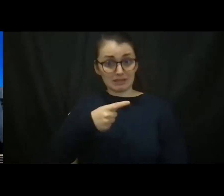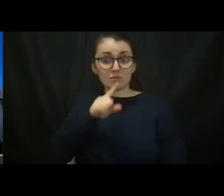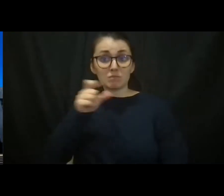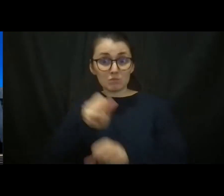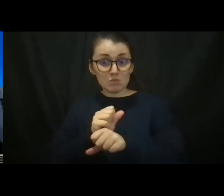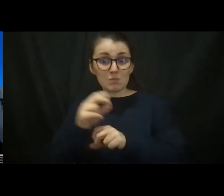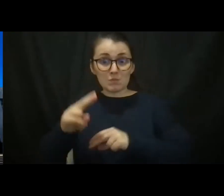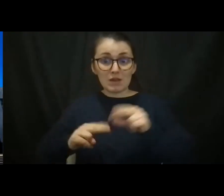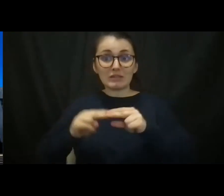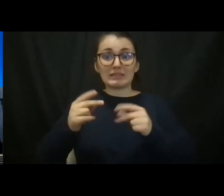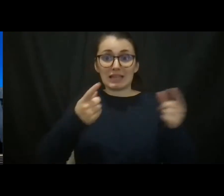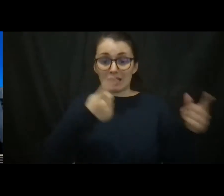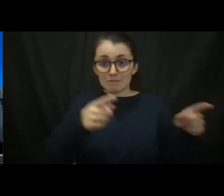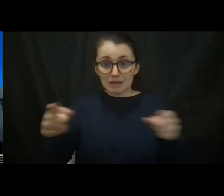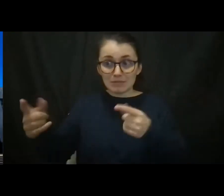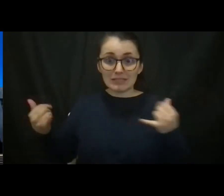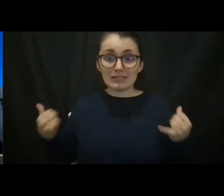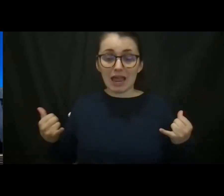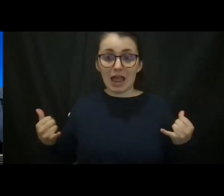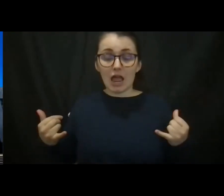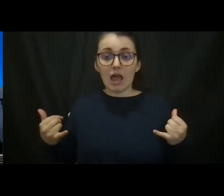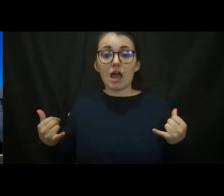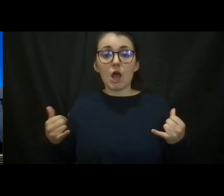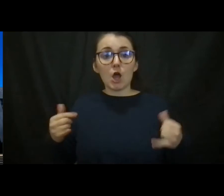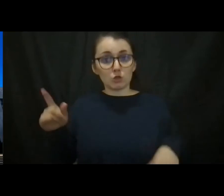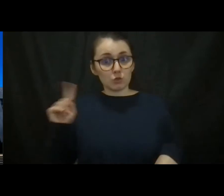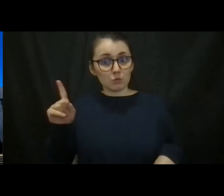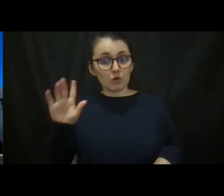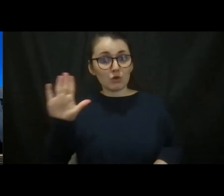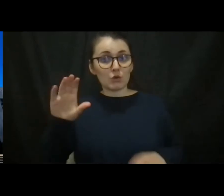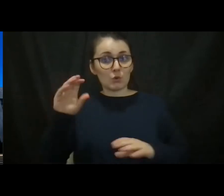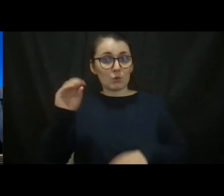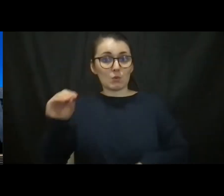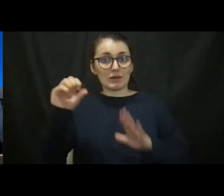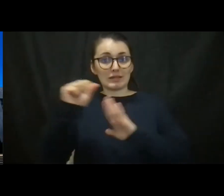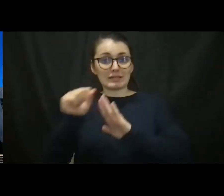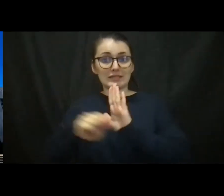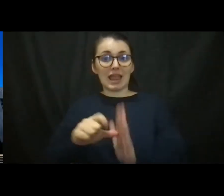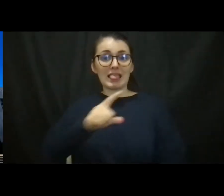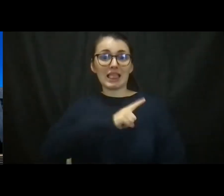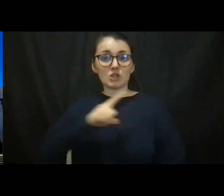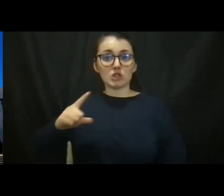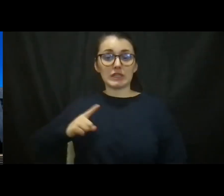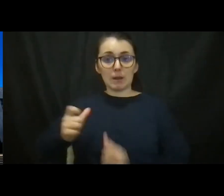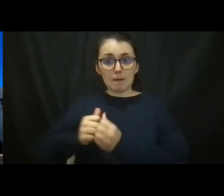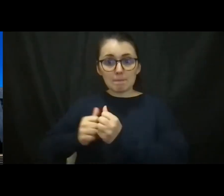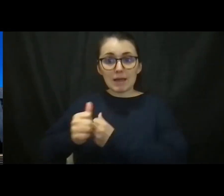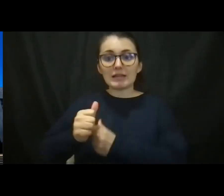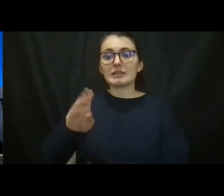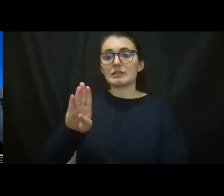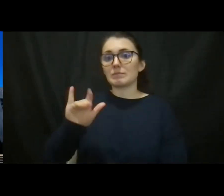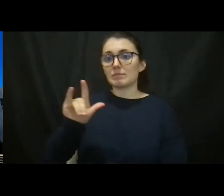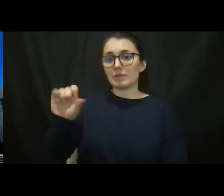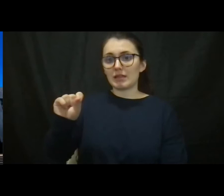happening right now. And in fact, this is where your Oregon State Legislature passes bills, which are just ideas,